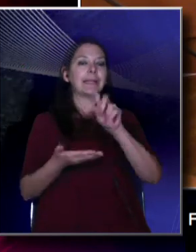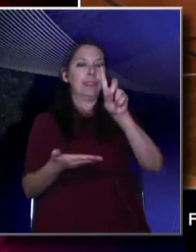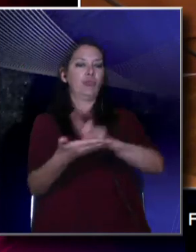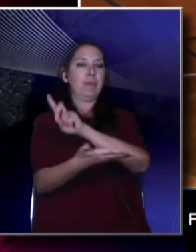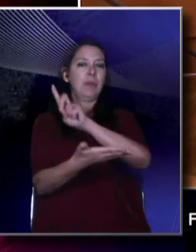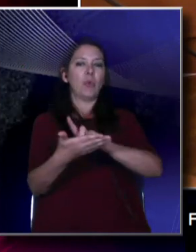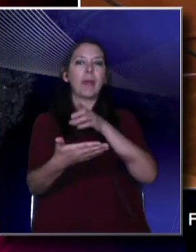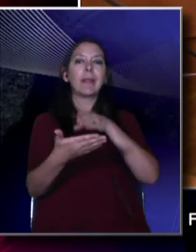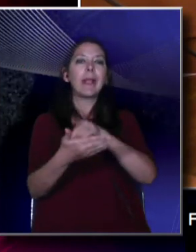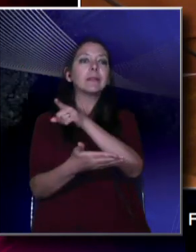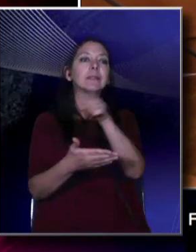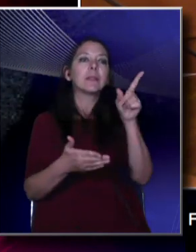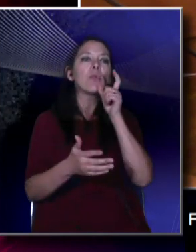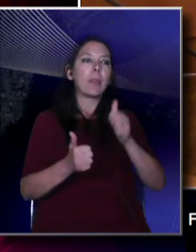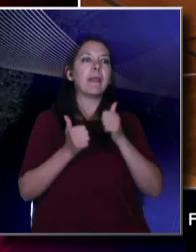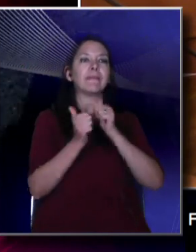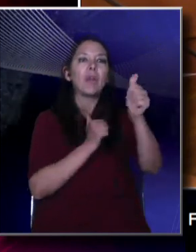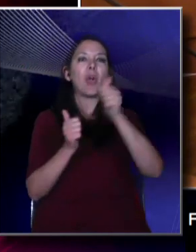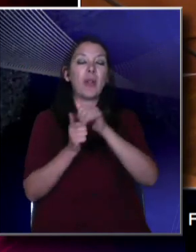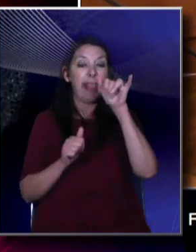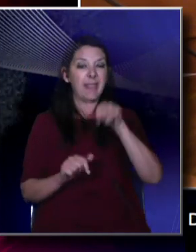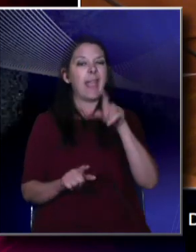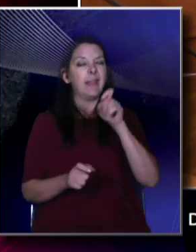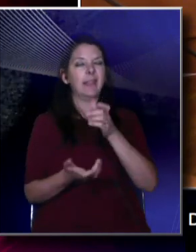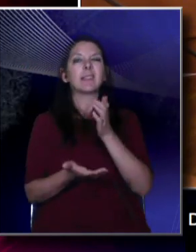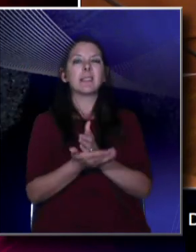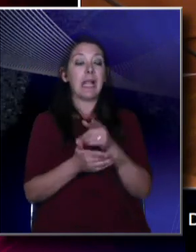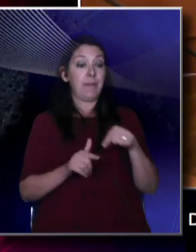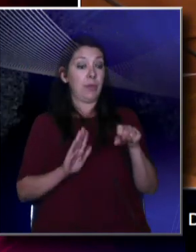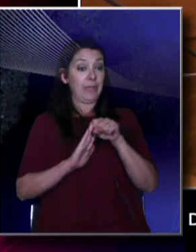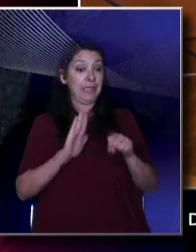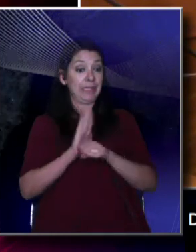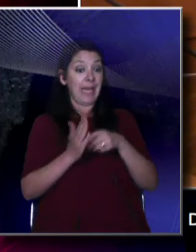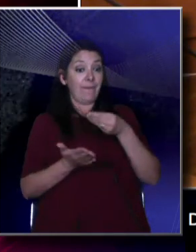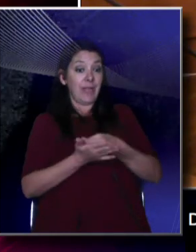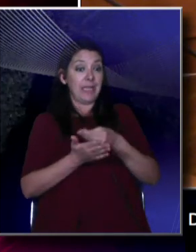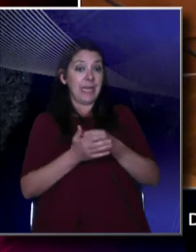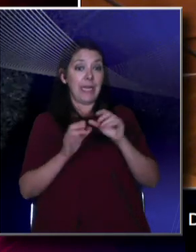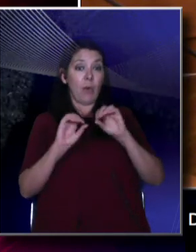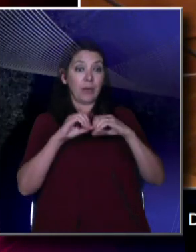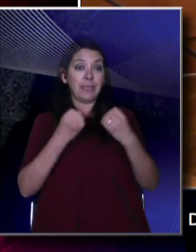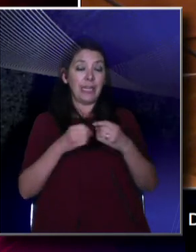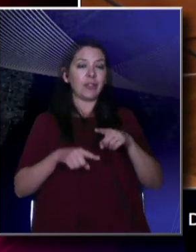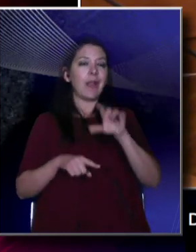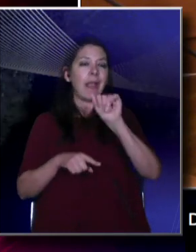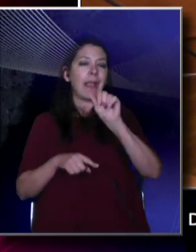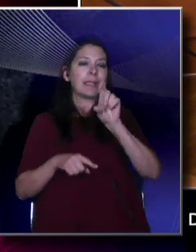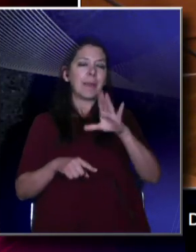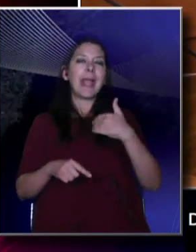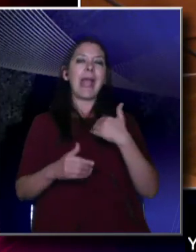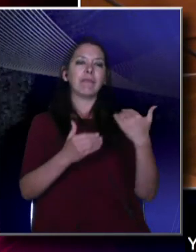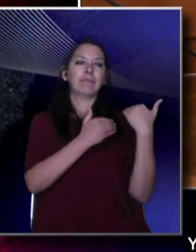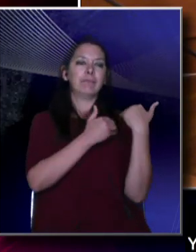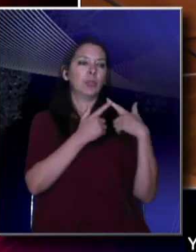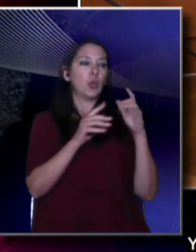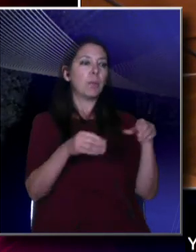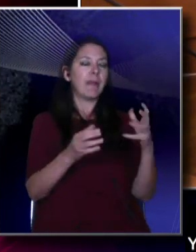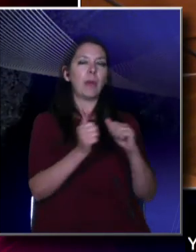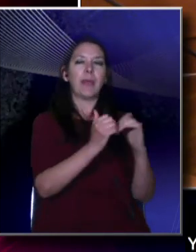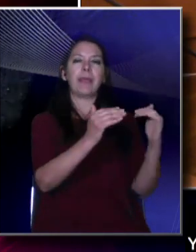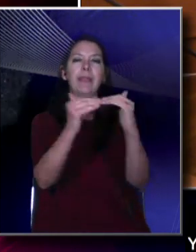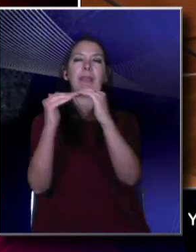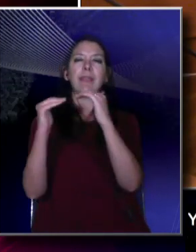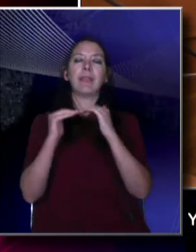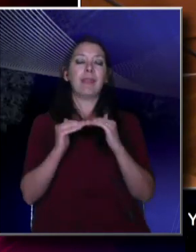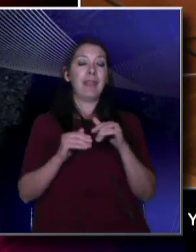discriminatory and it needs to stop. As a state-funded entity, ASDB has an obligation to service with equity and fairness, which neither